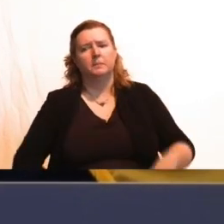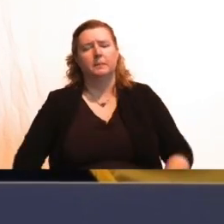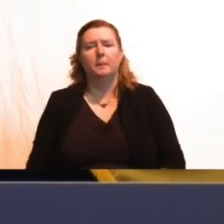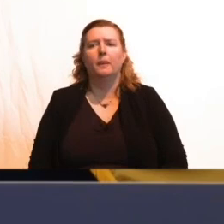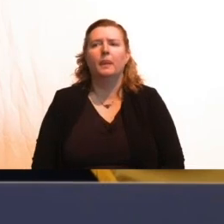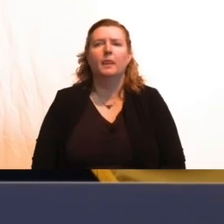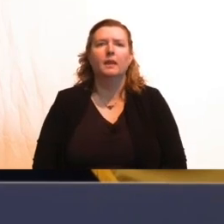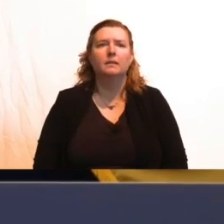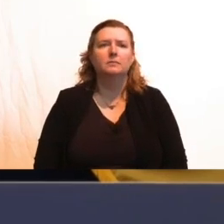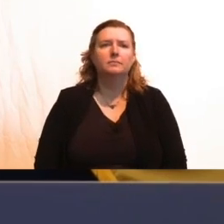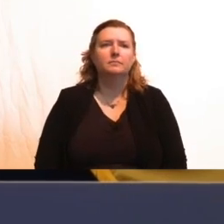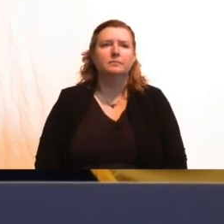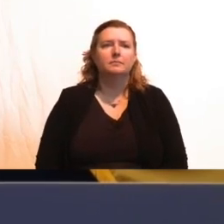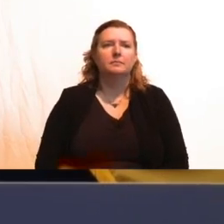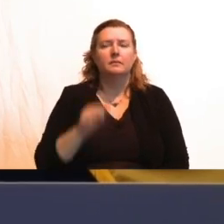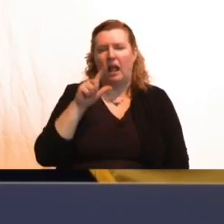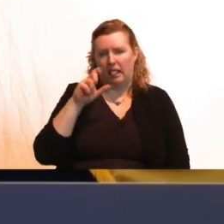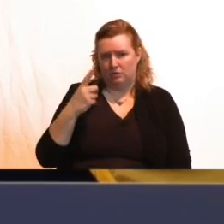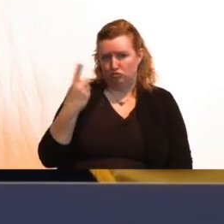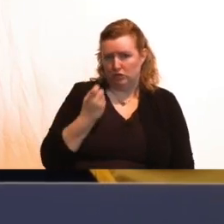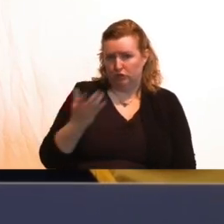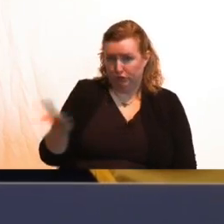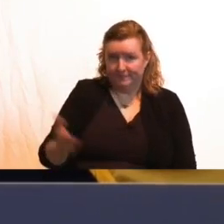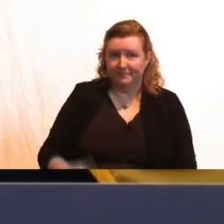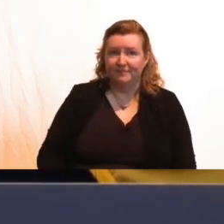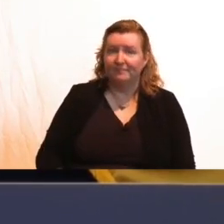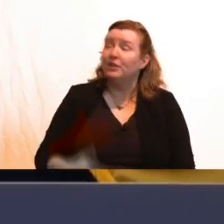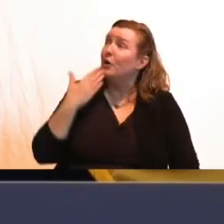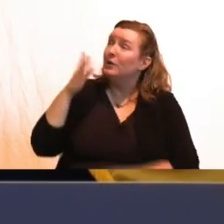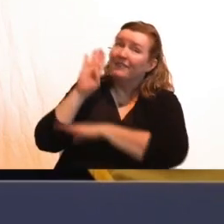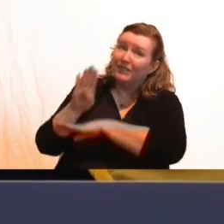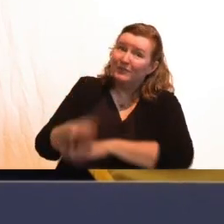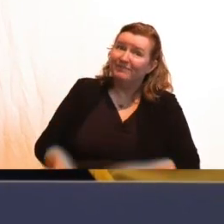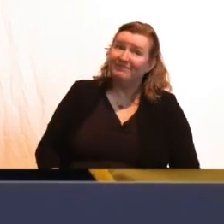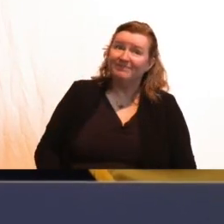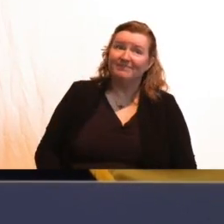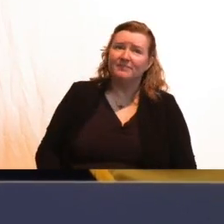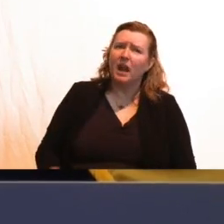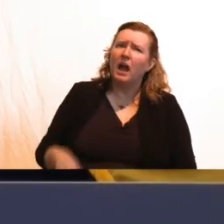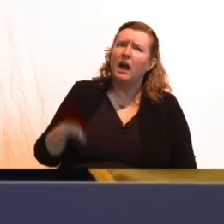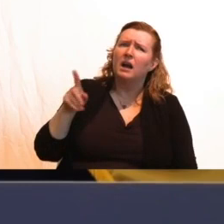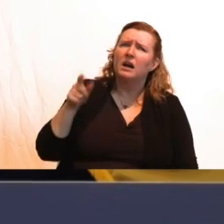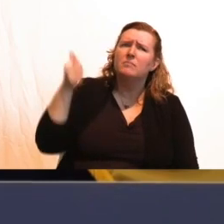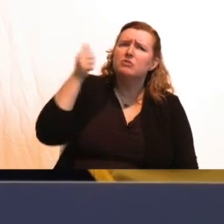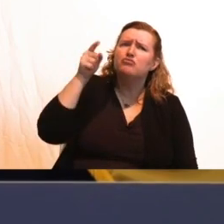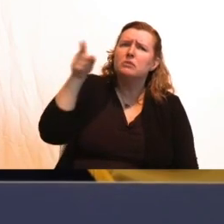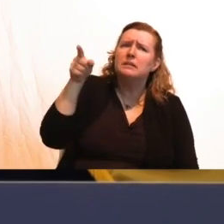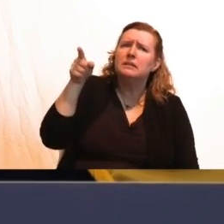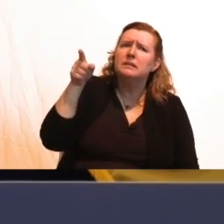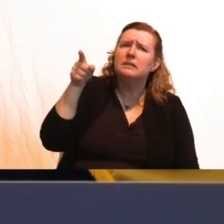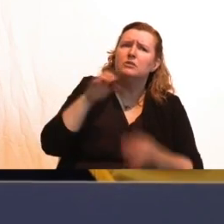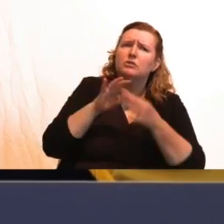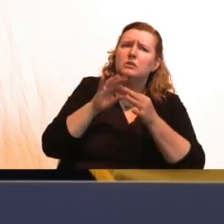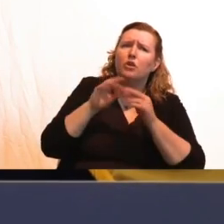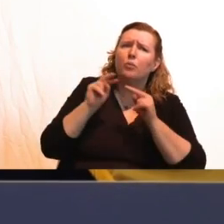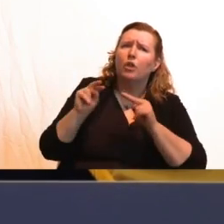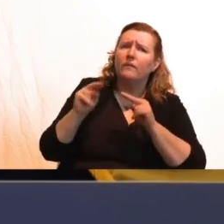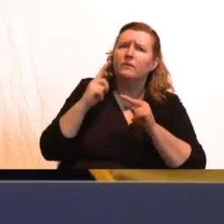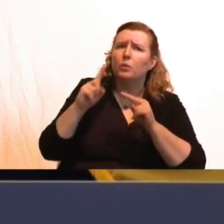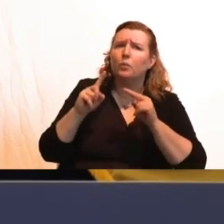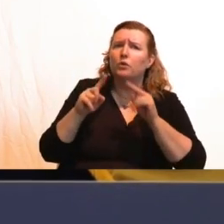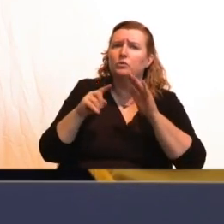were on the lookout for surges of COVID-19. At this point, with the numbers so low, what would a surge of COVID look